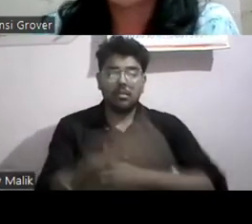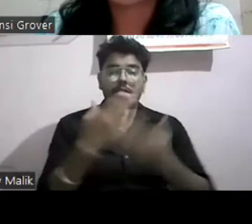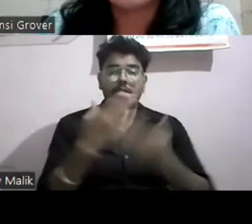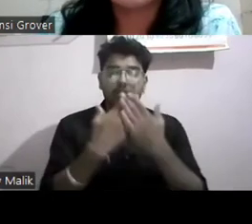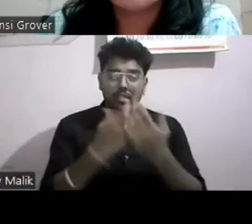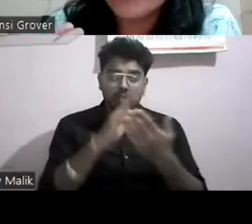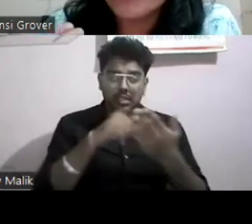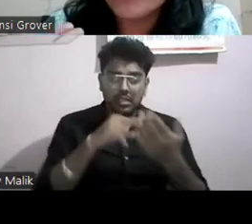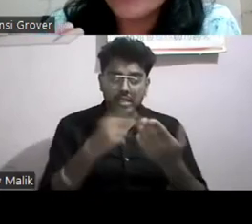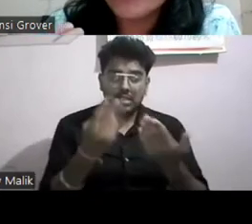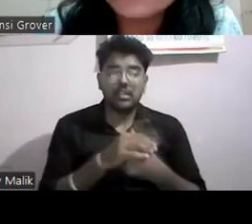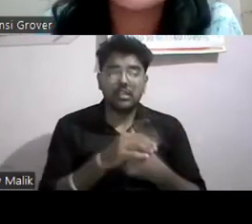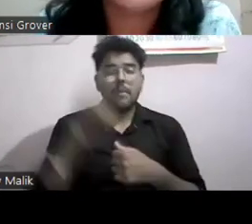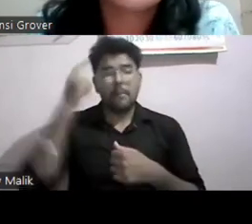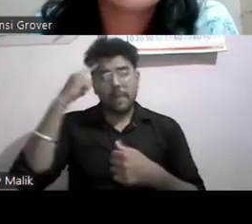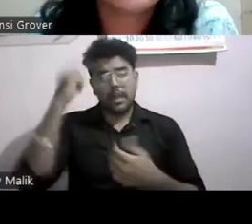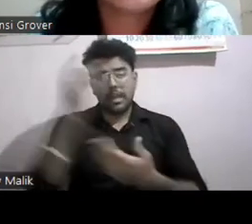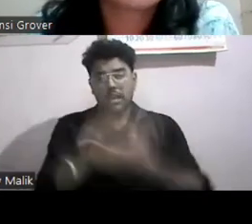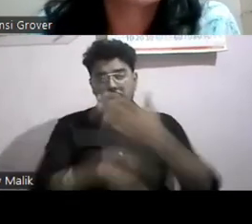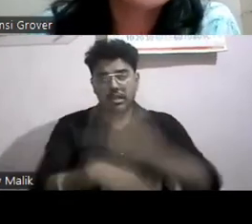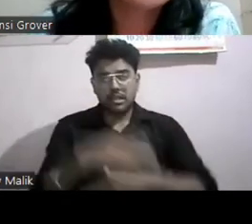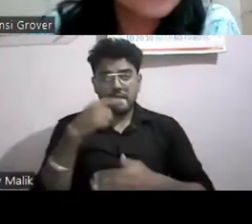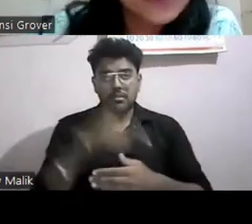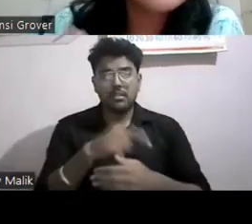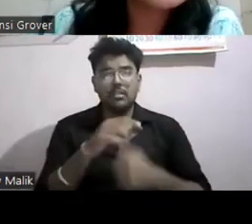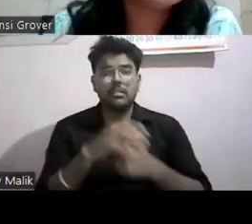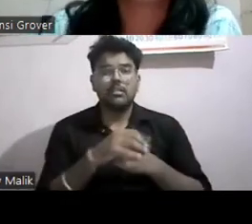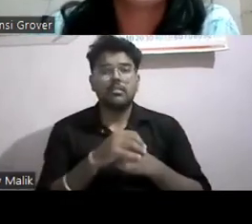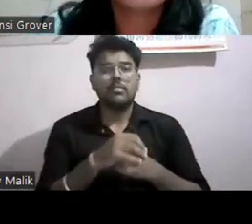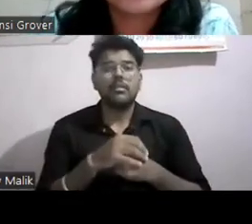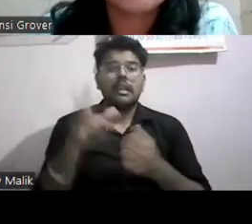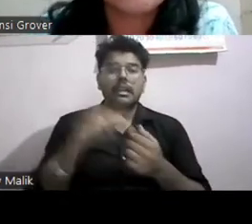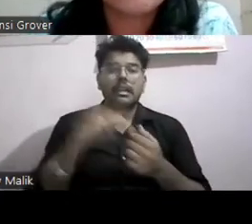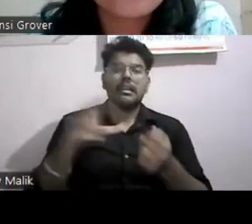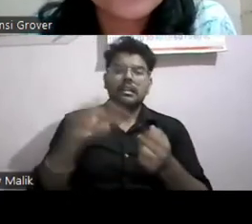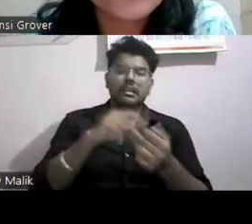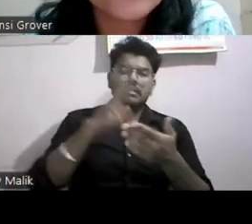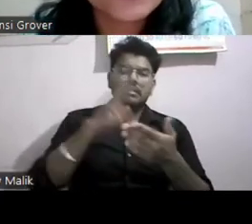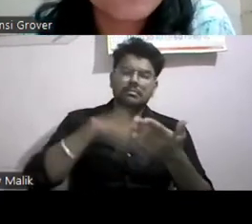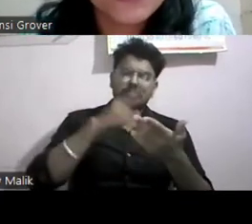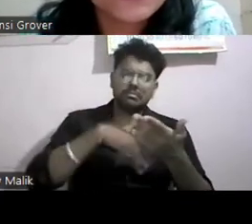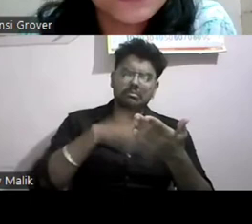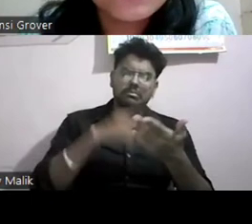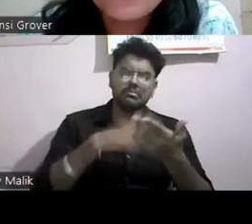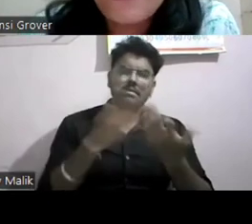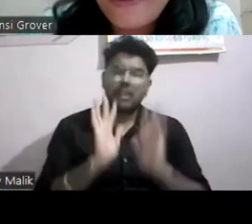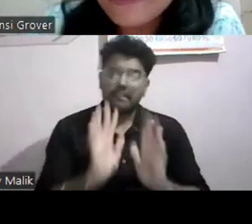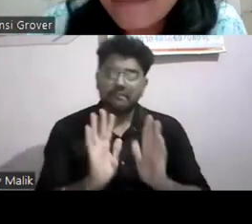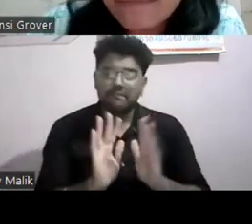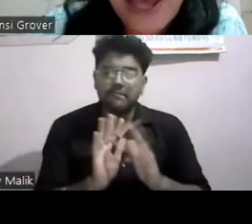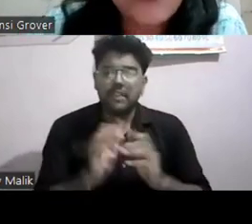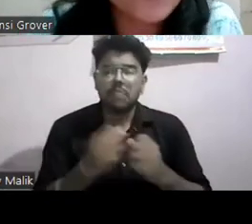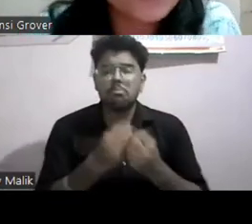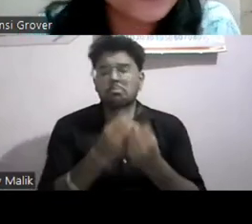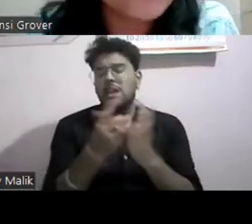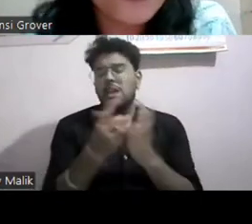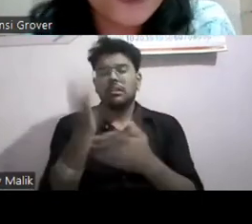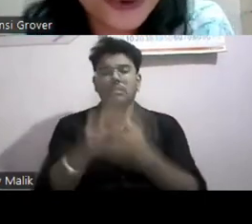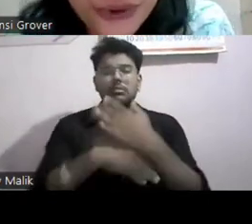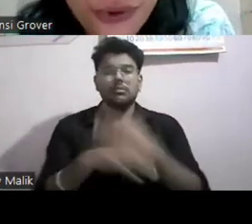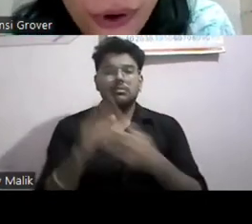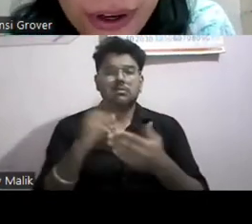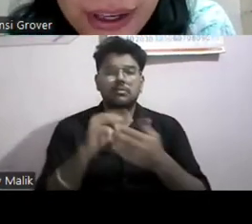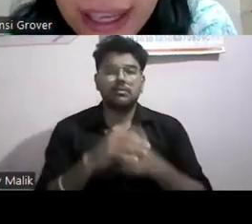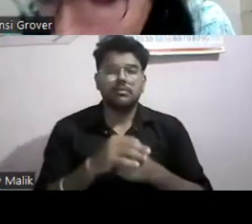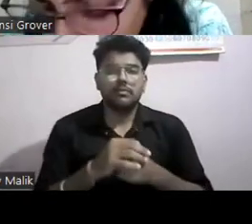But one can reread these films, reread these invisible forms of disabilities. And I open the floor